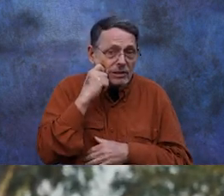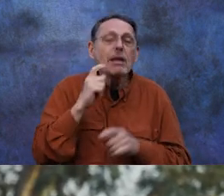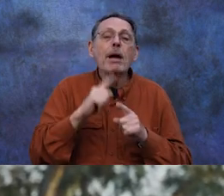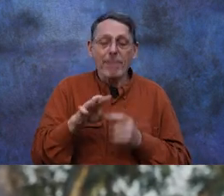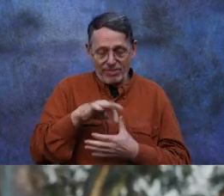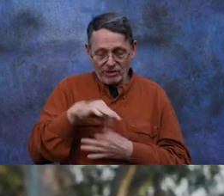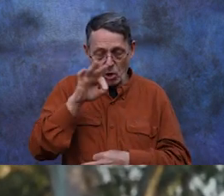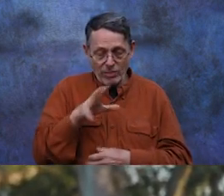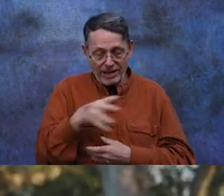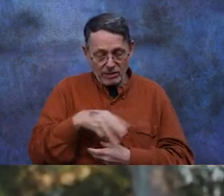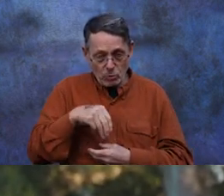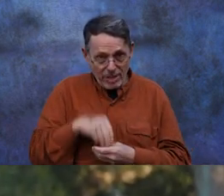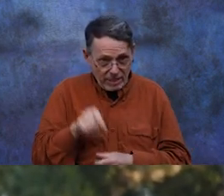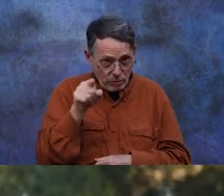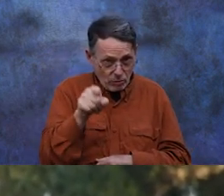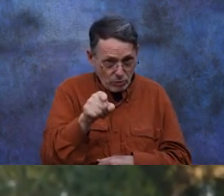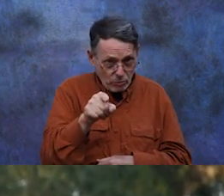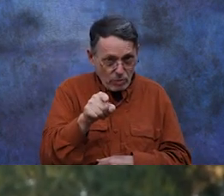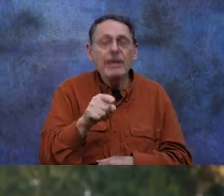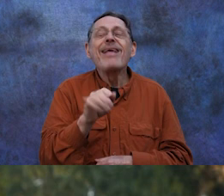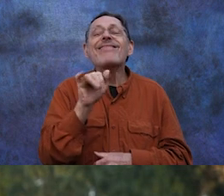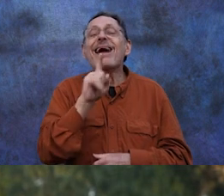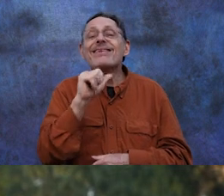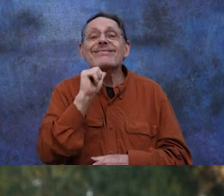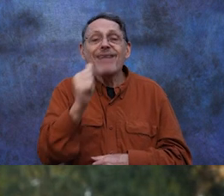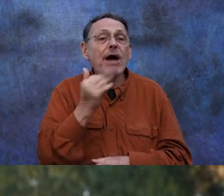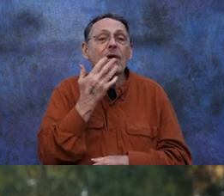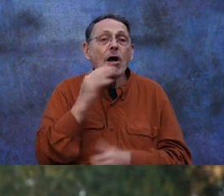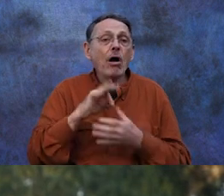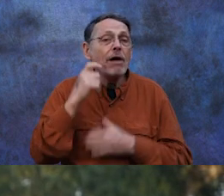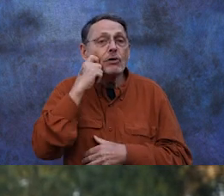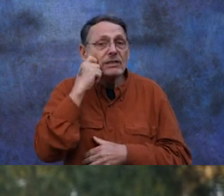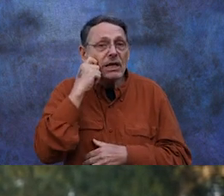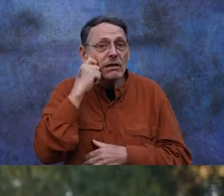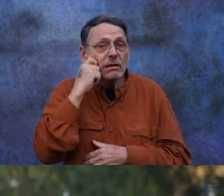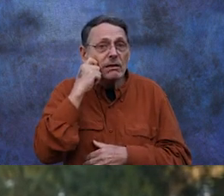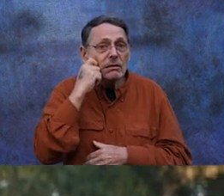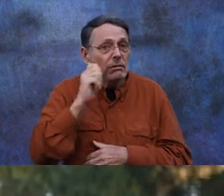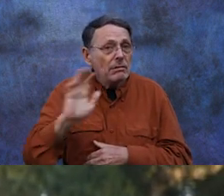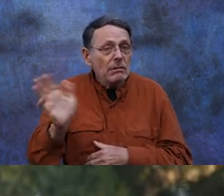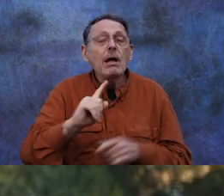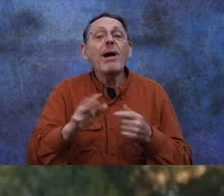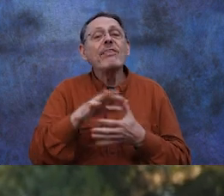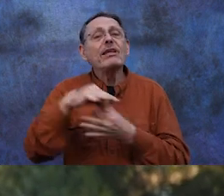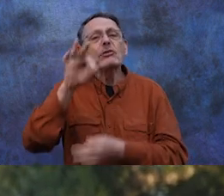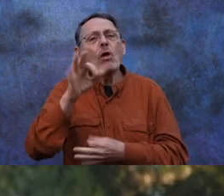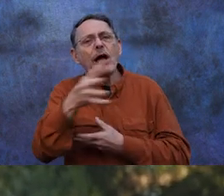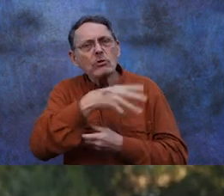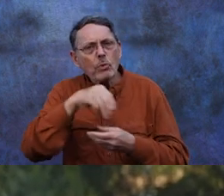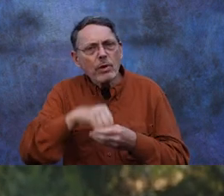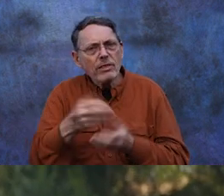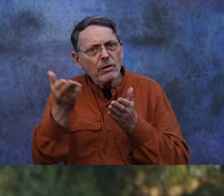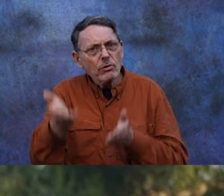the soul that lies within. It is not the color of your skin, but the soul that lies